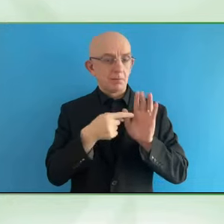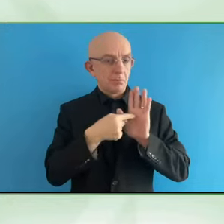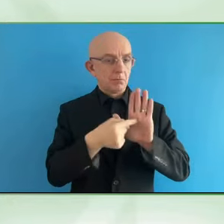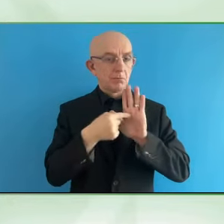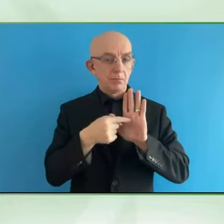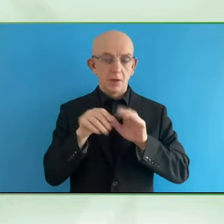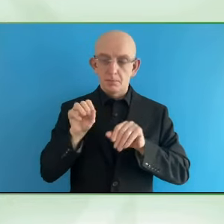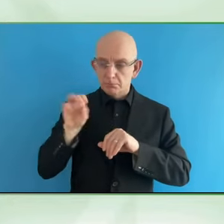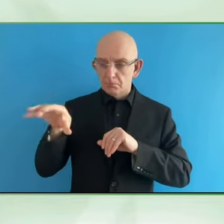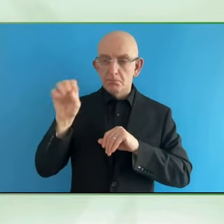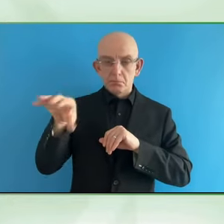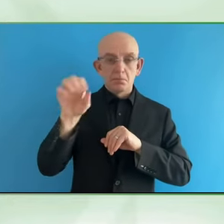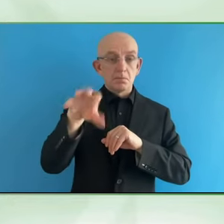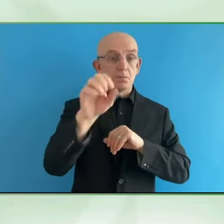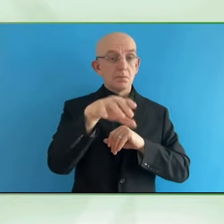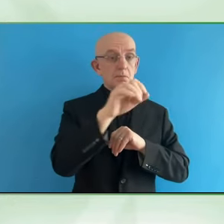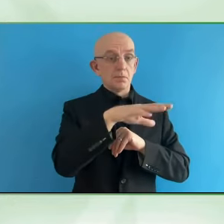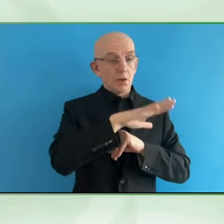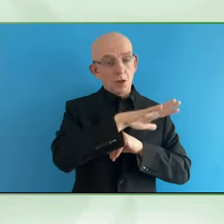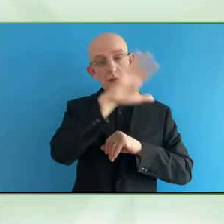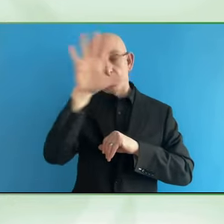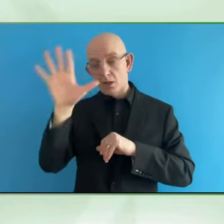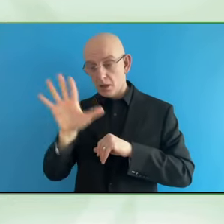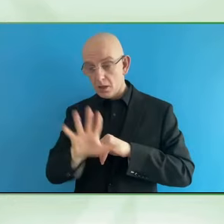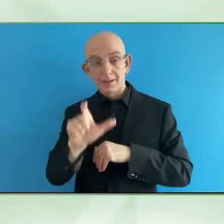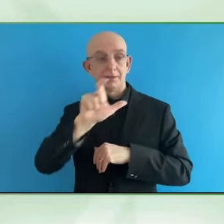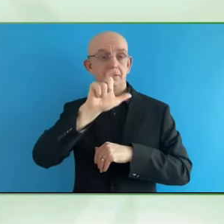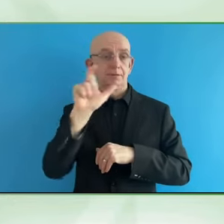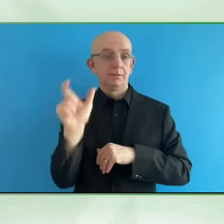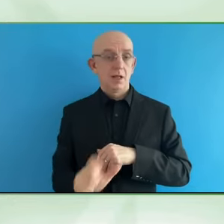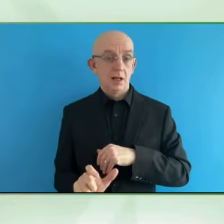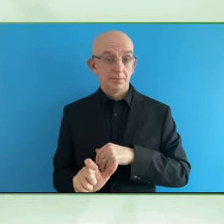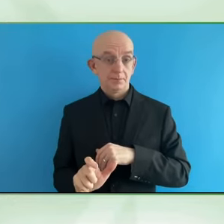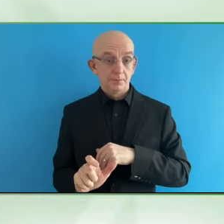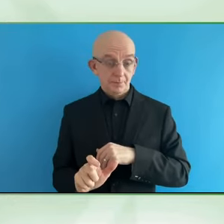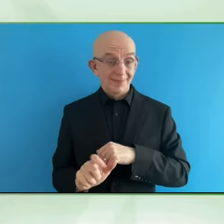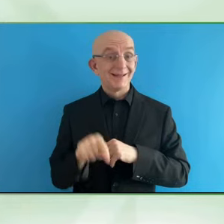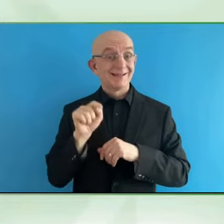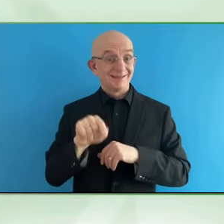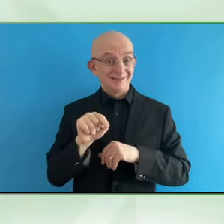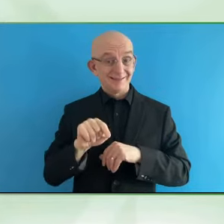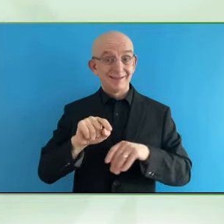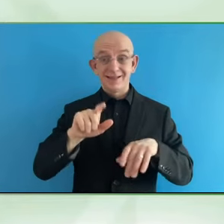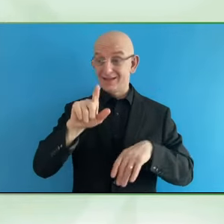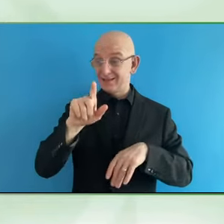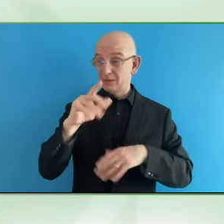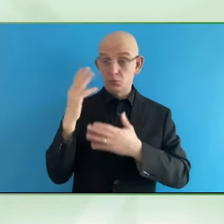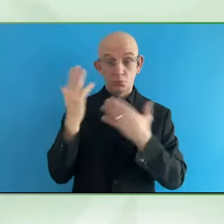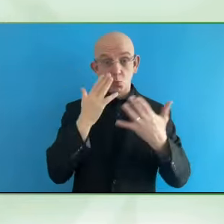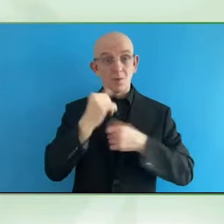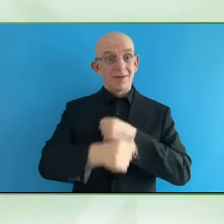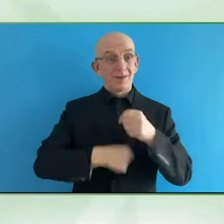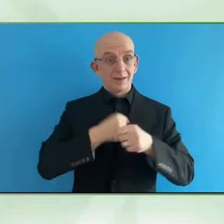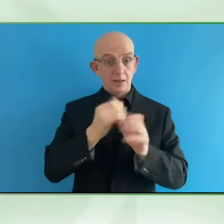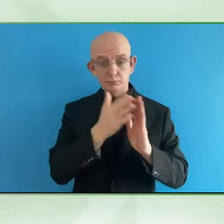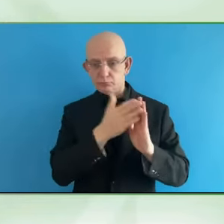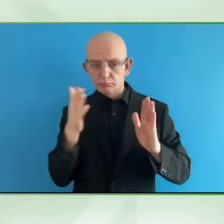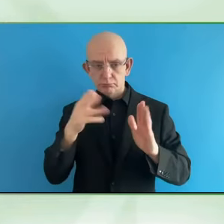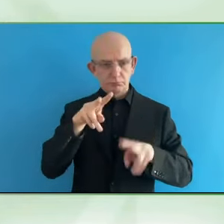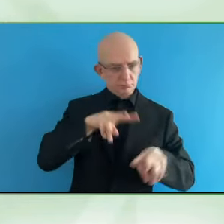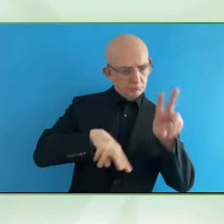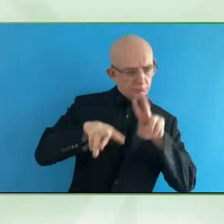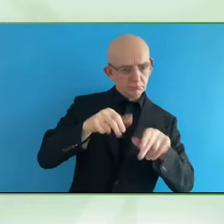These laws define the procedures from drafting individualized